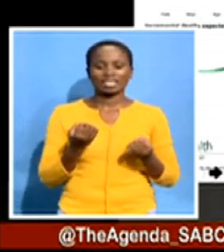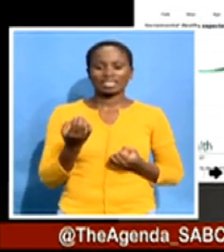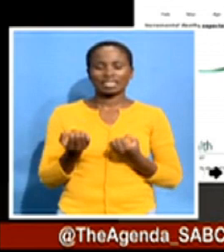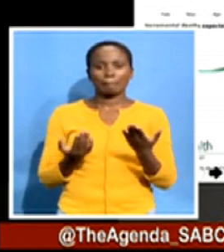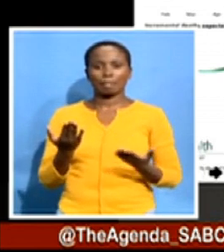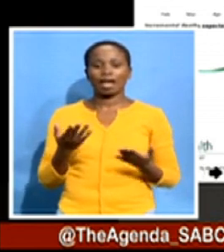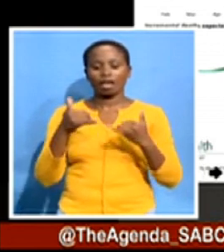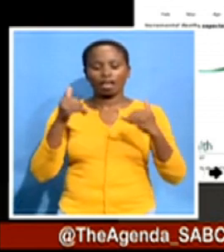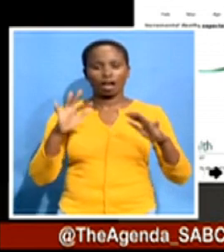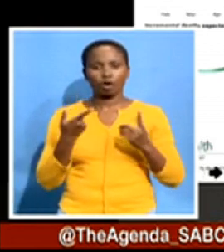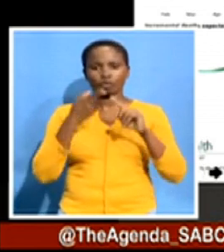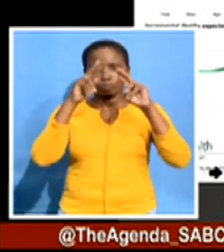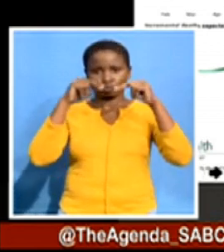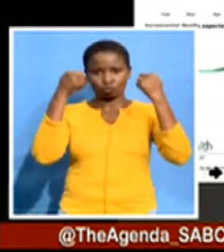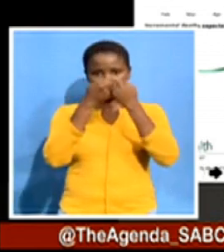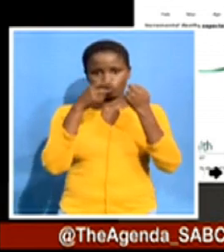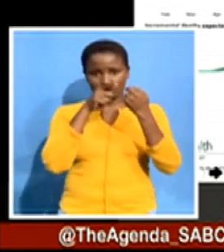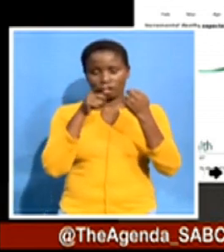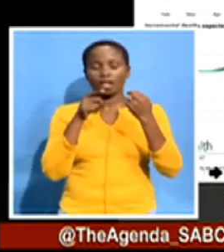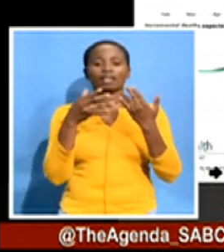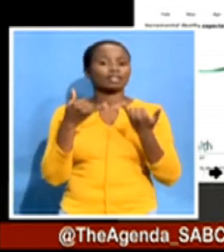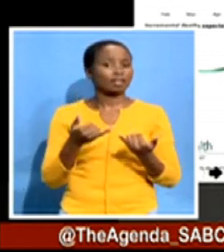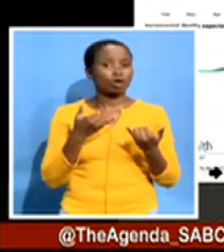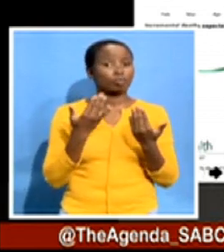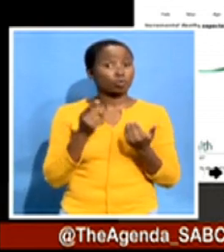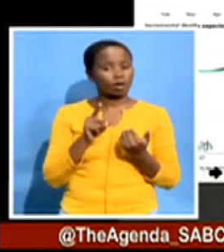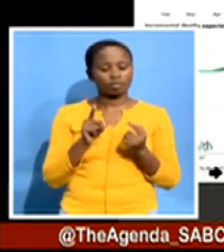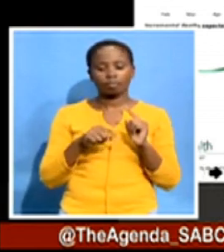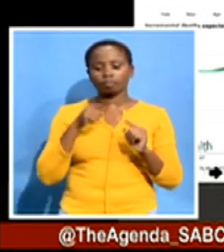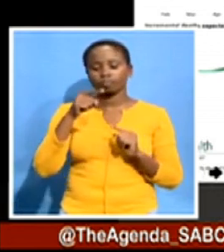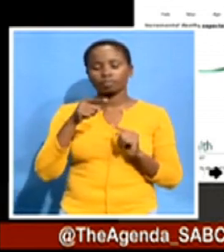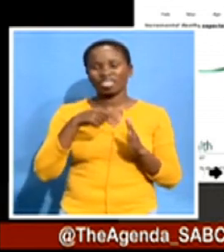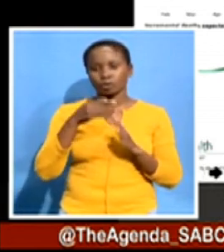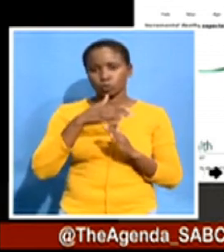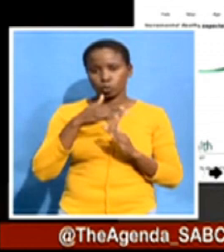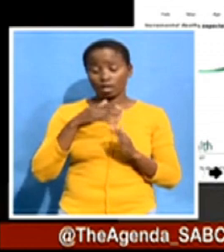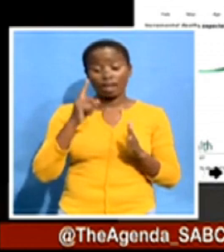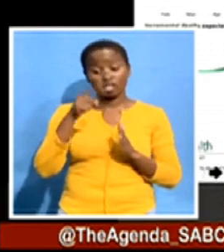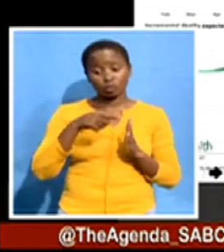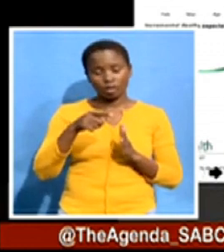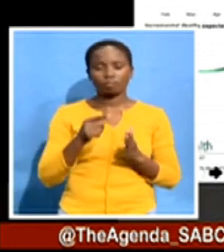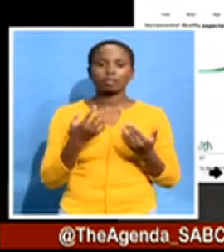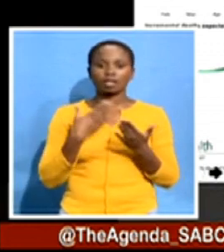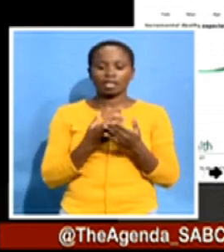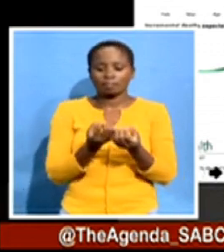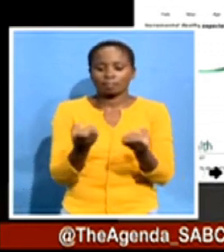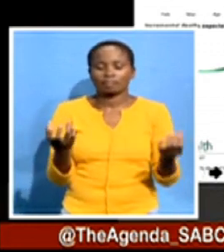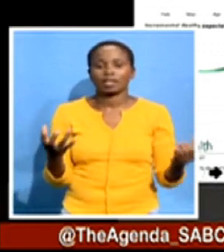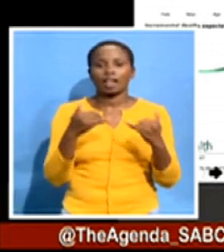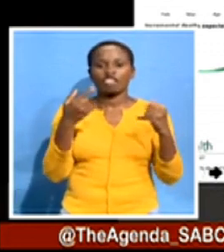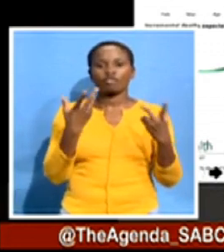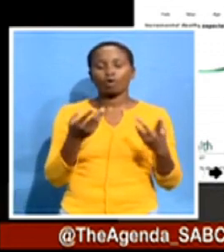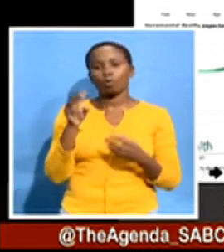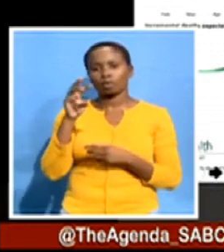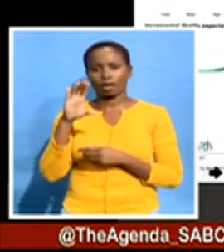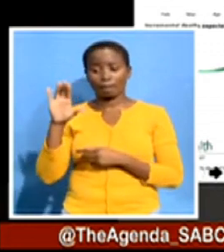is over the next week to create a supply line specific for the Western Cape with very clear indication of